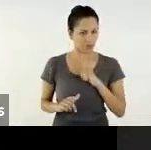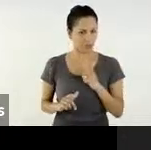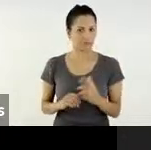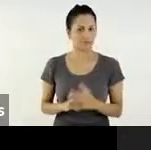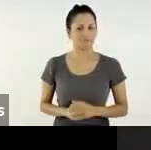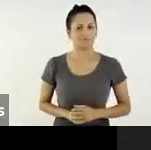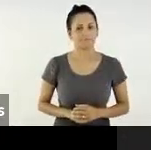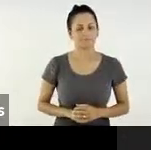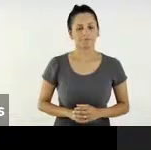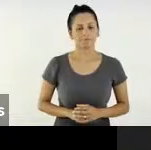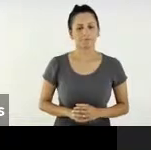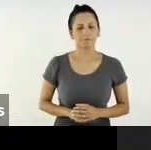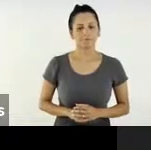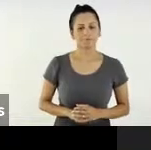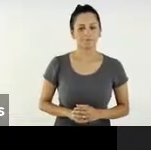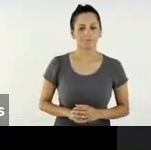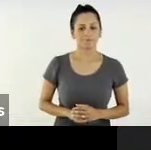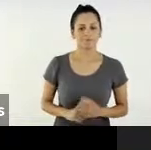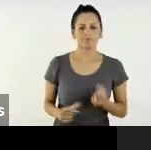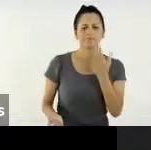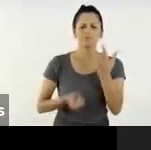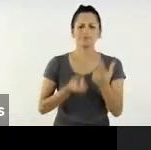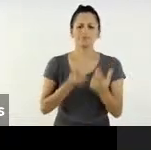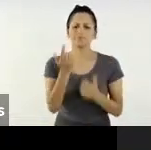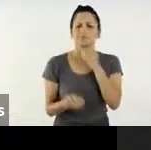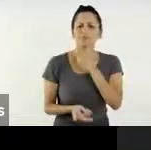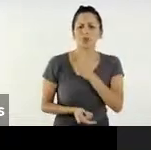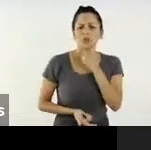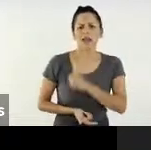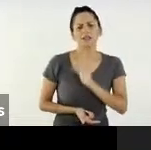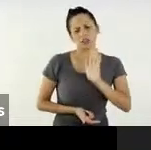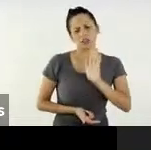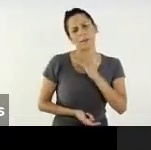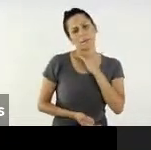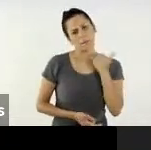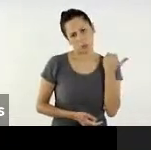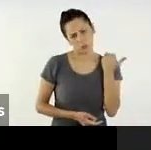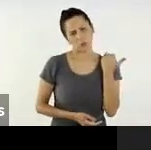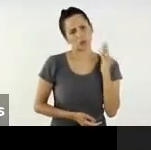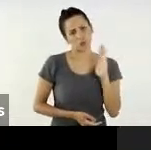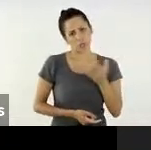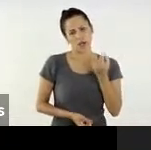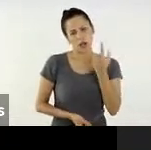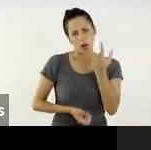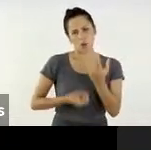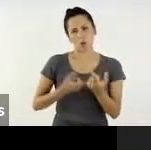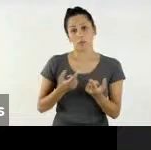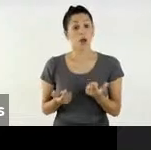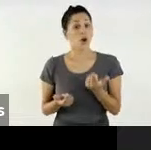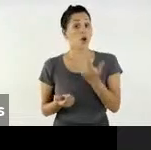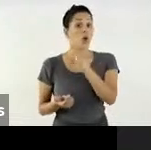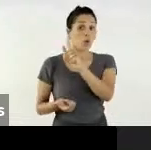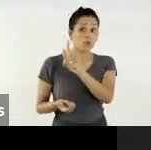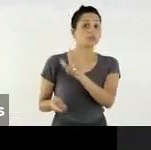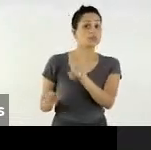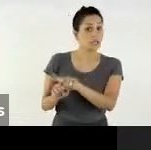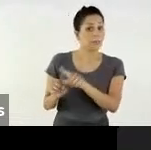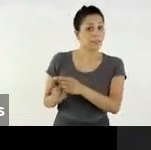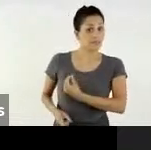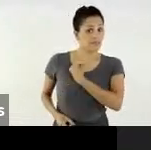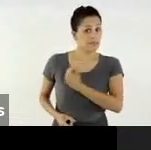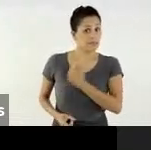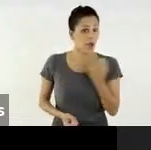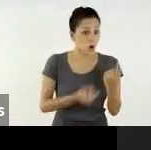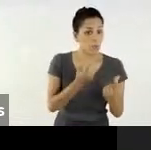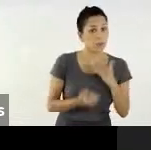Some of these women have passed away. Many are still living, and some have become involved with the project in